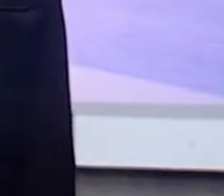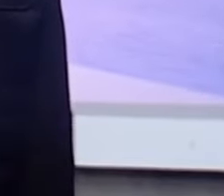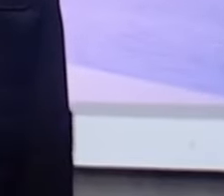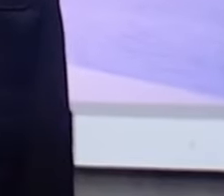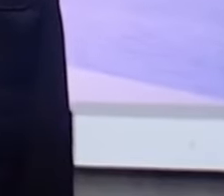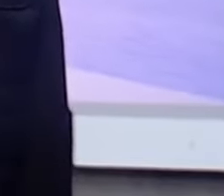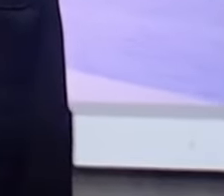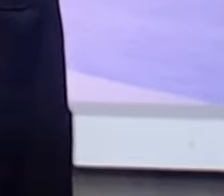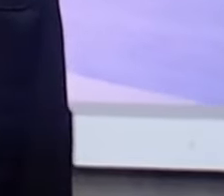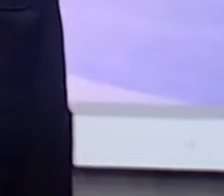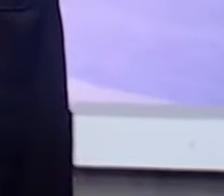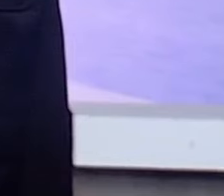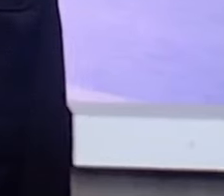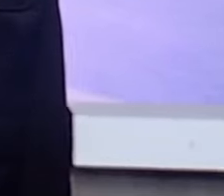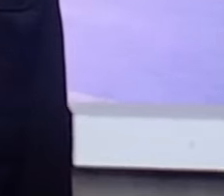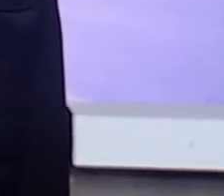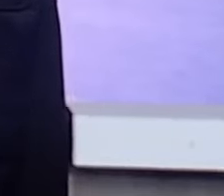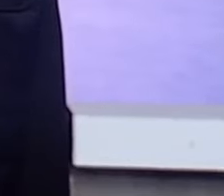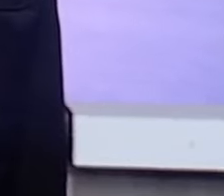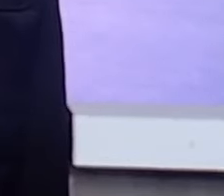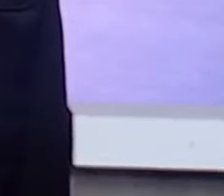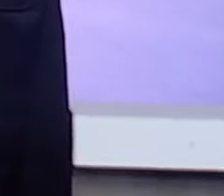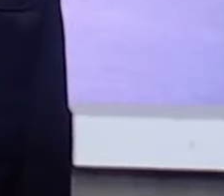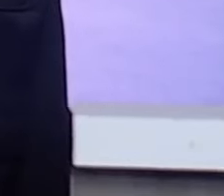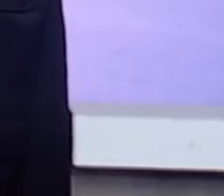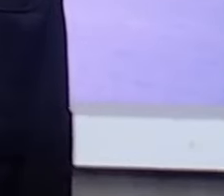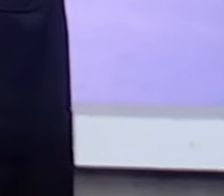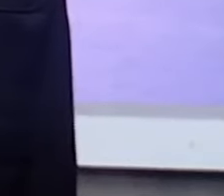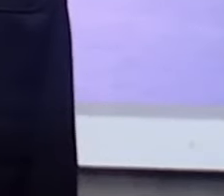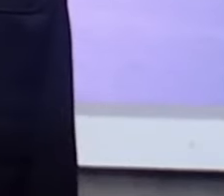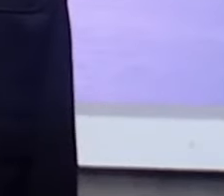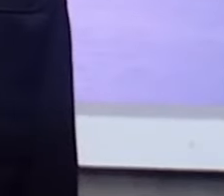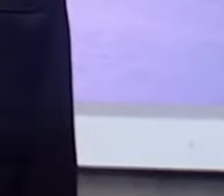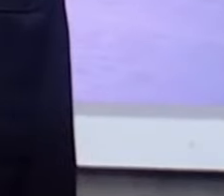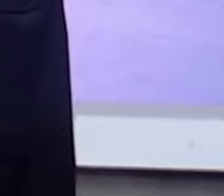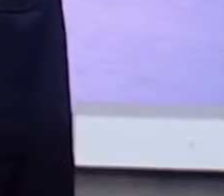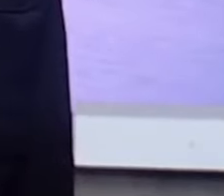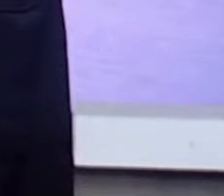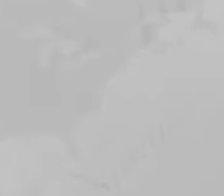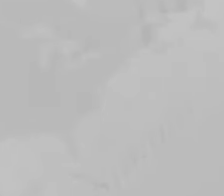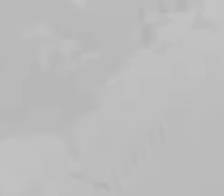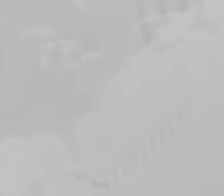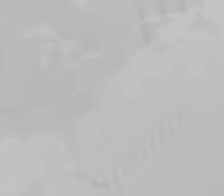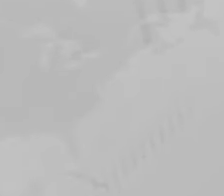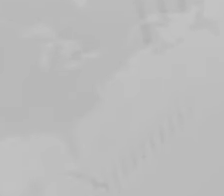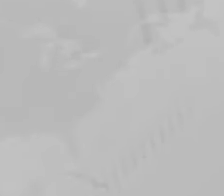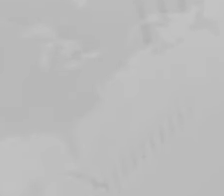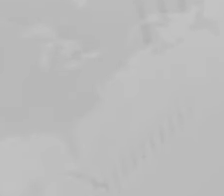samahan niyo kami sa GMA Pinoy TV at sa www.gmanews.tv.